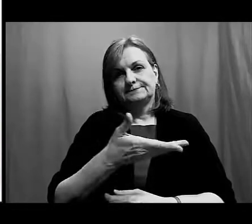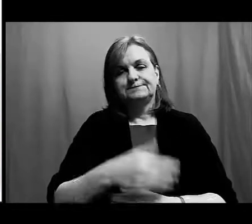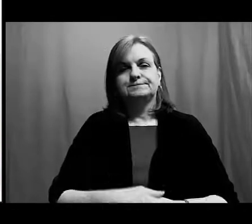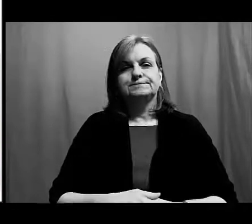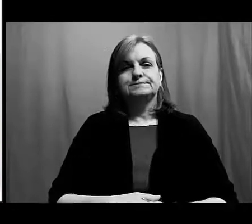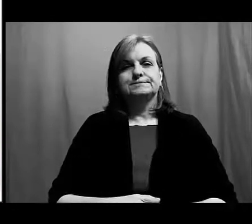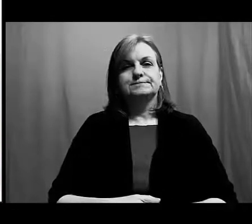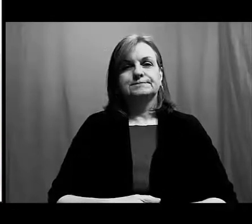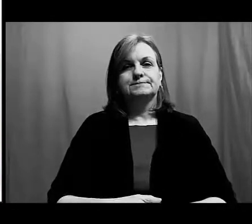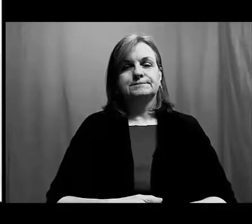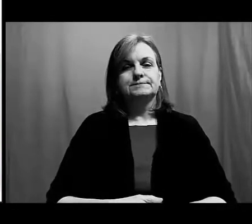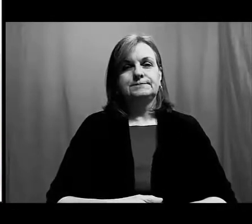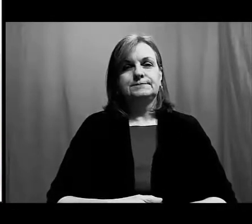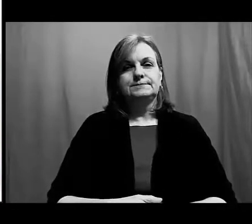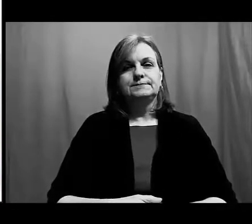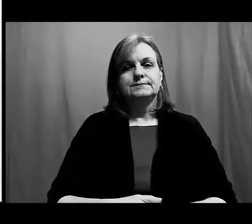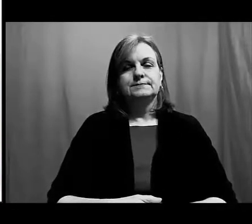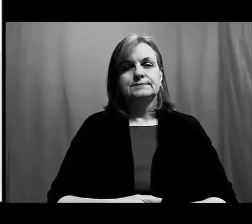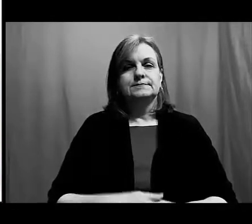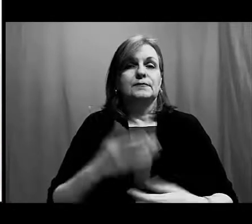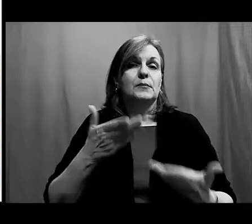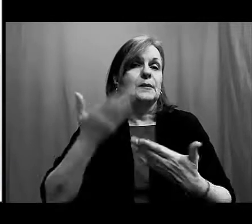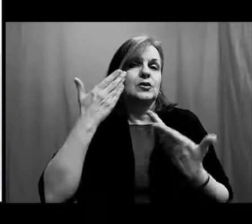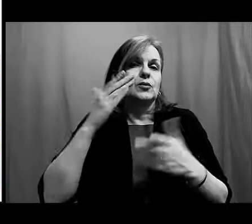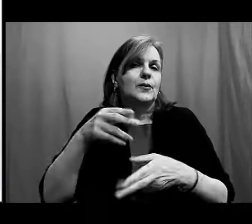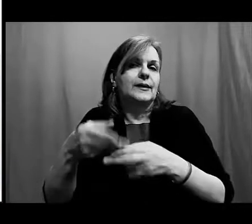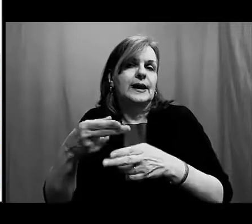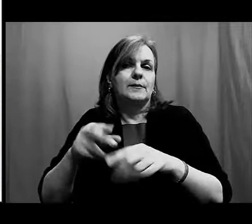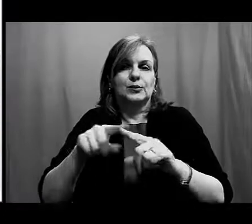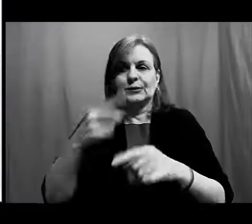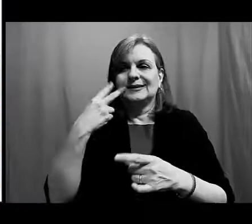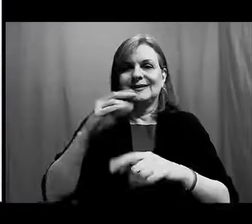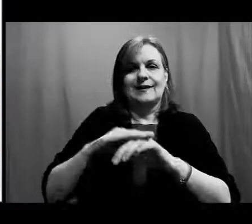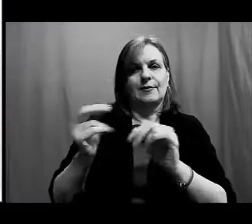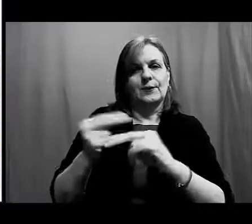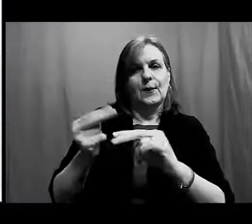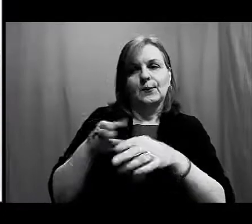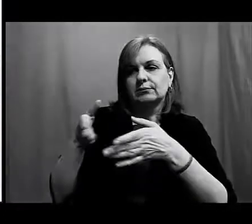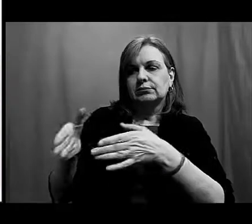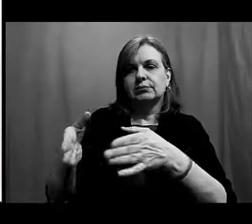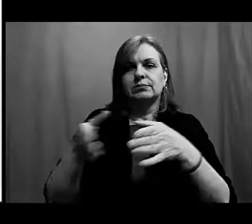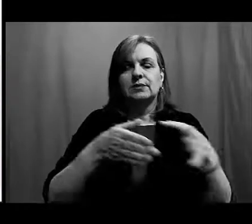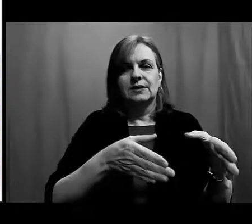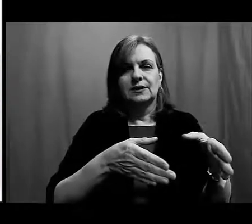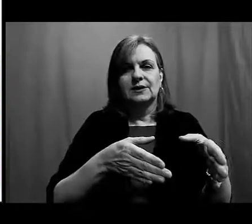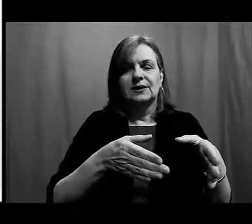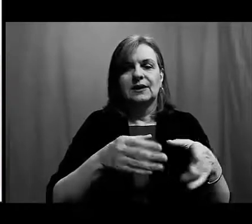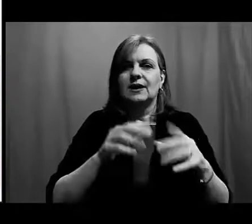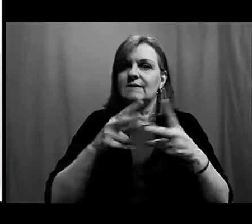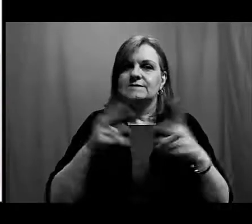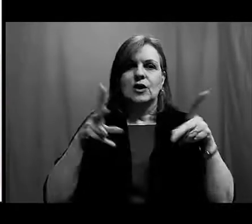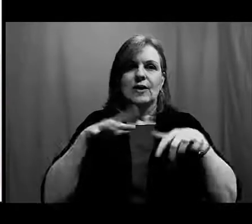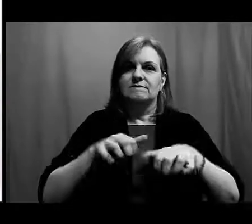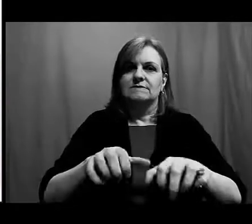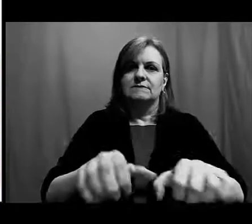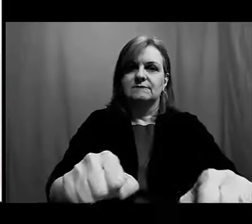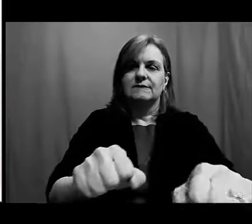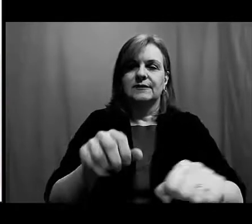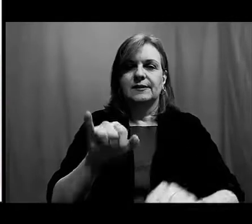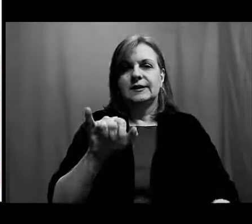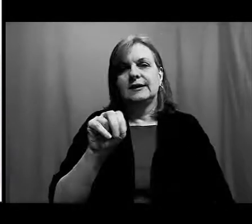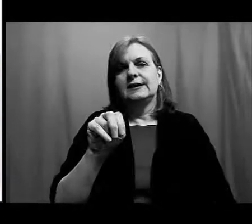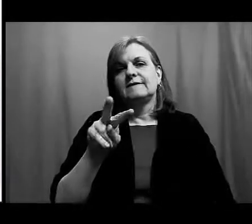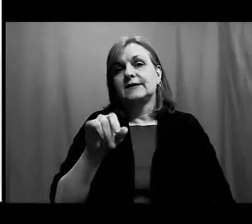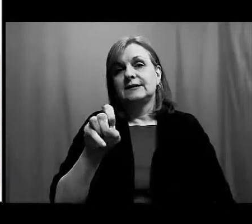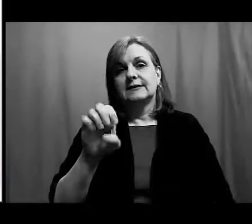This is what purple loosestrife looks like, so you may not know its name, but you may see it along the roads. This is an extremely invasive